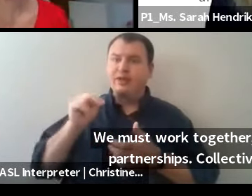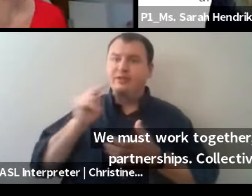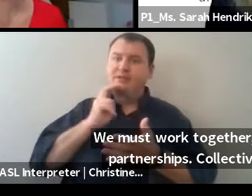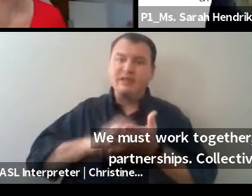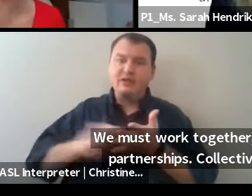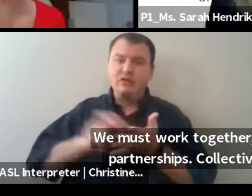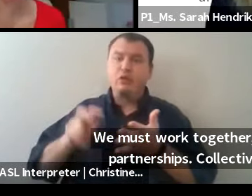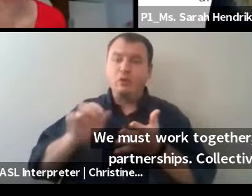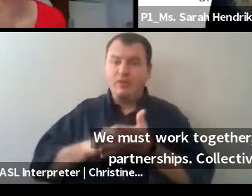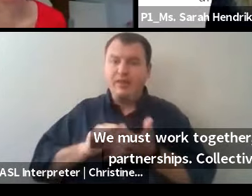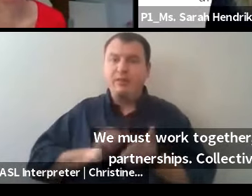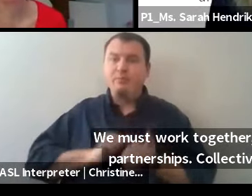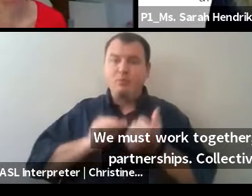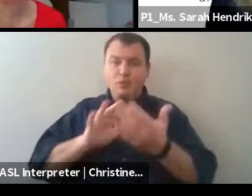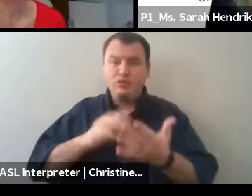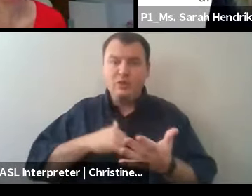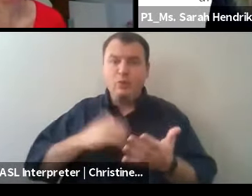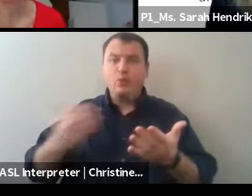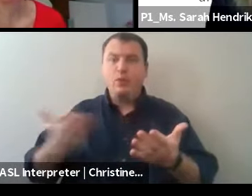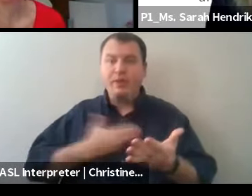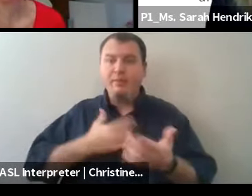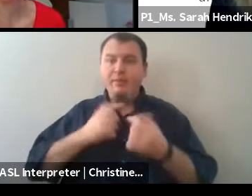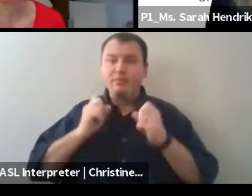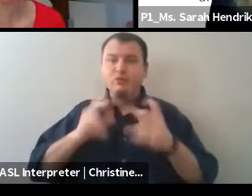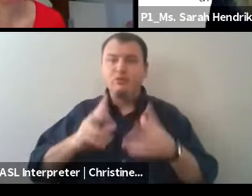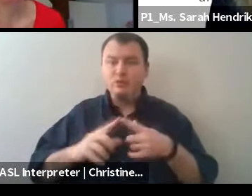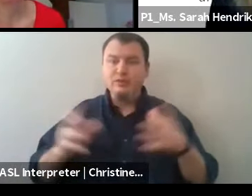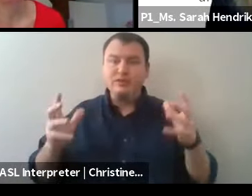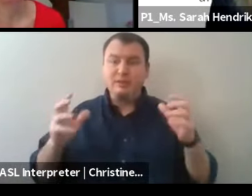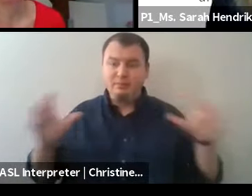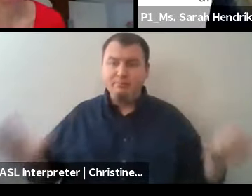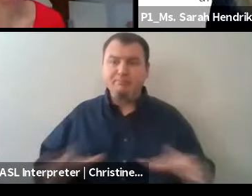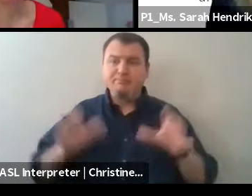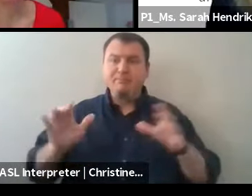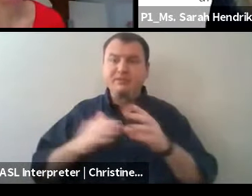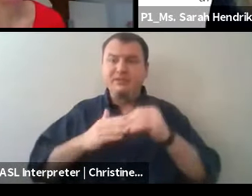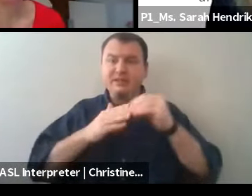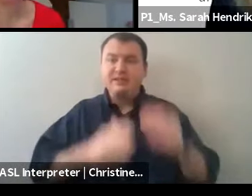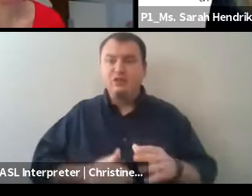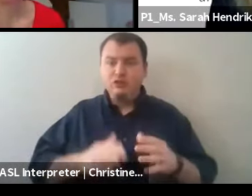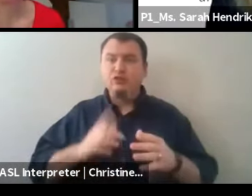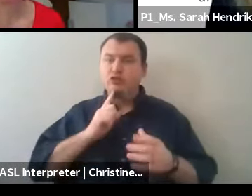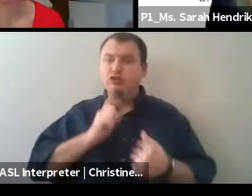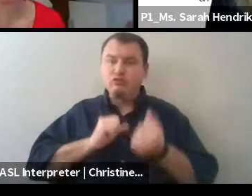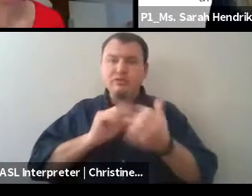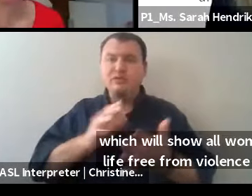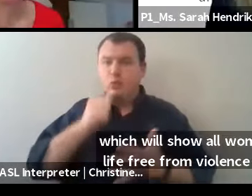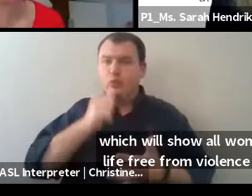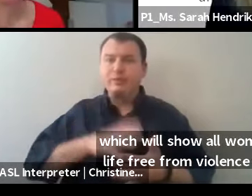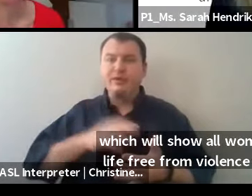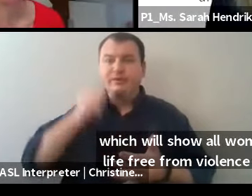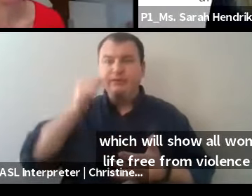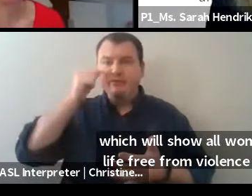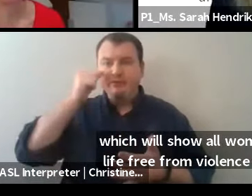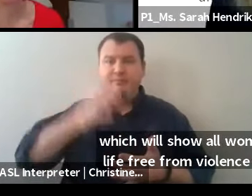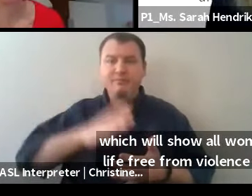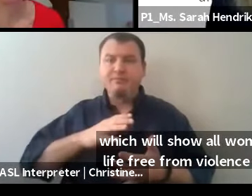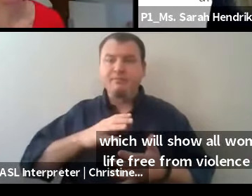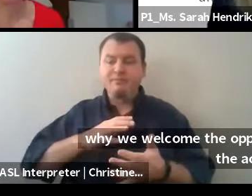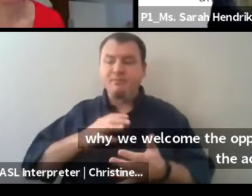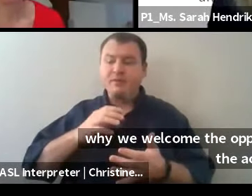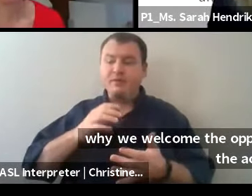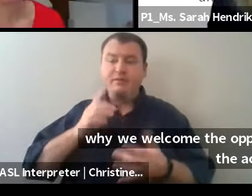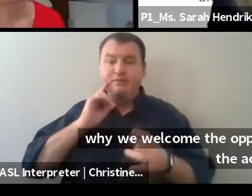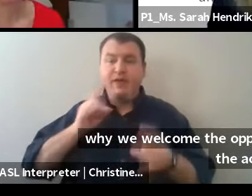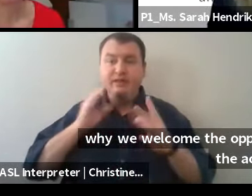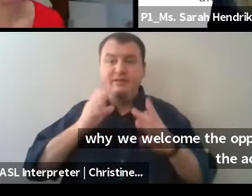this matter, and welcome the opportunity to take part as leaders in the Action Coalition addressing violence against women and girls, to contribute and